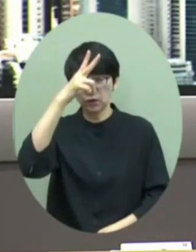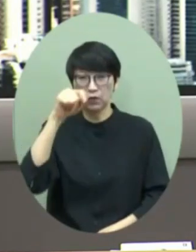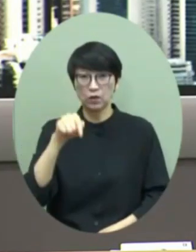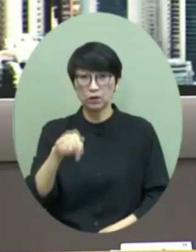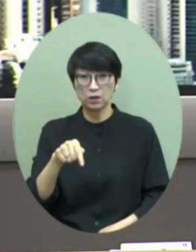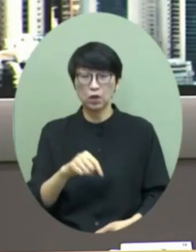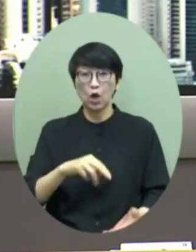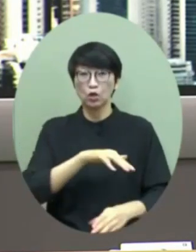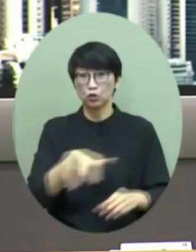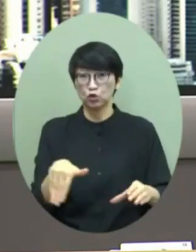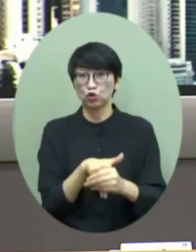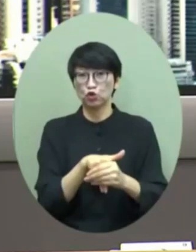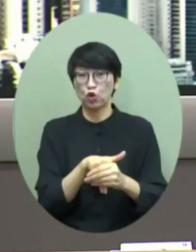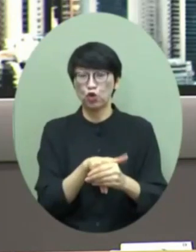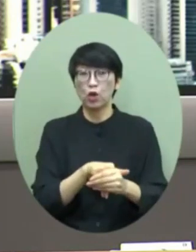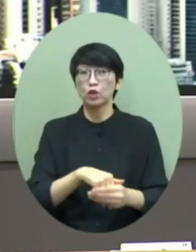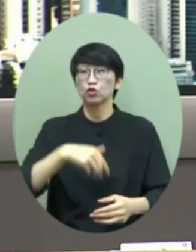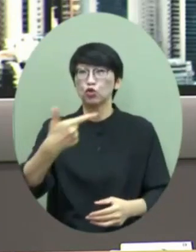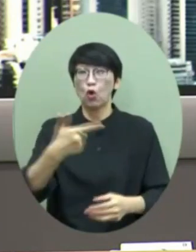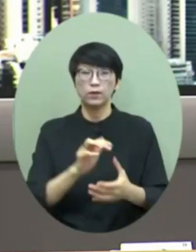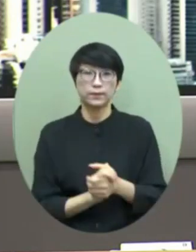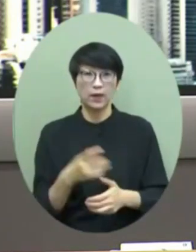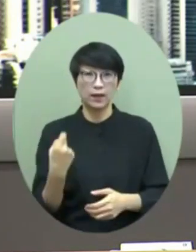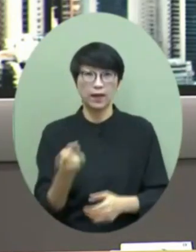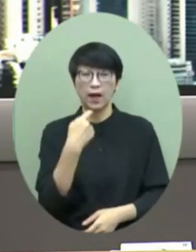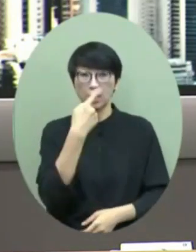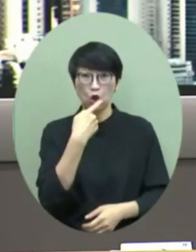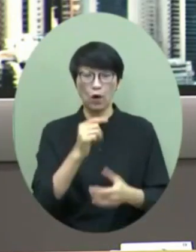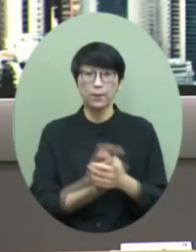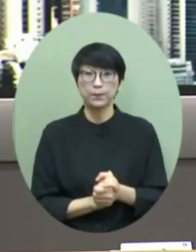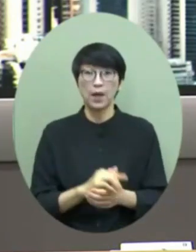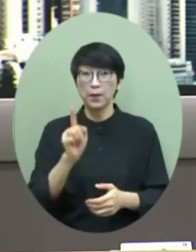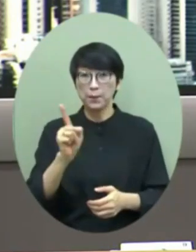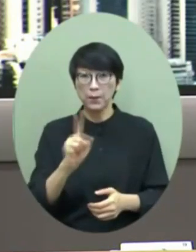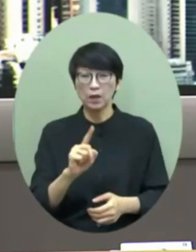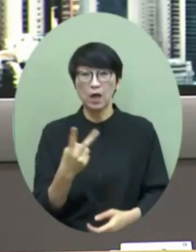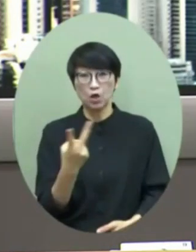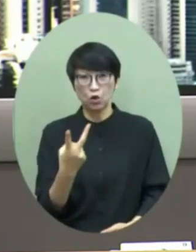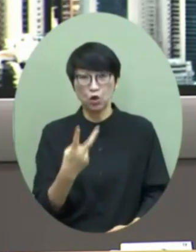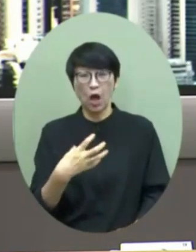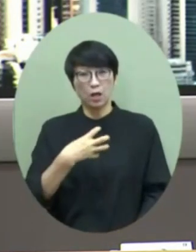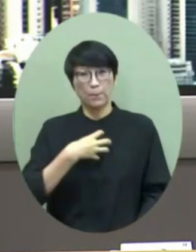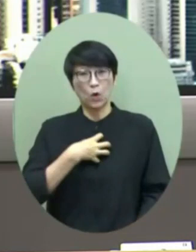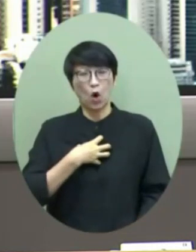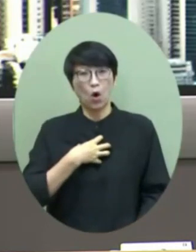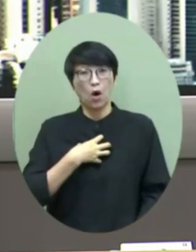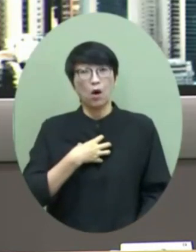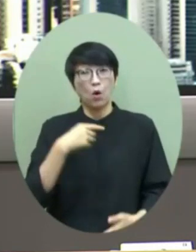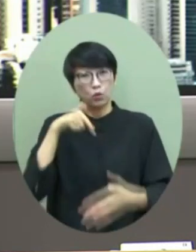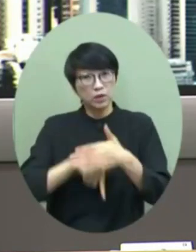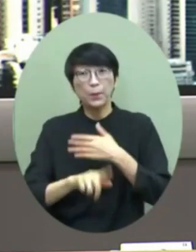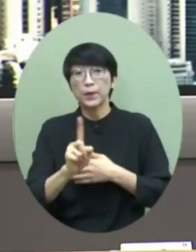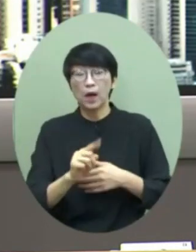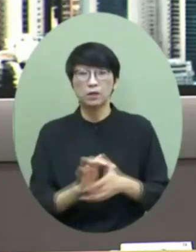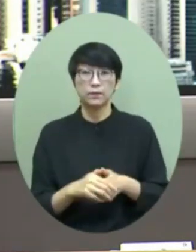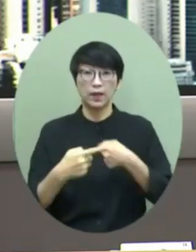the system. Second point is it shows that the high degree of trust of the central authorities in the